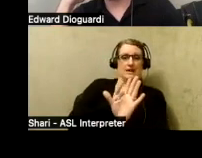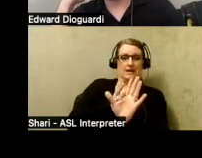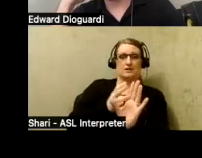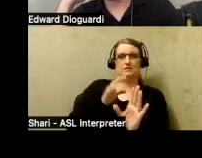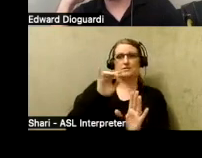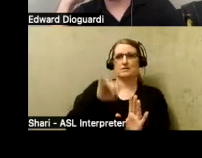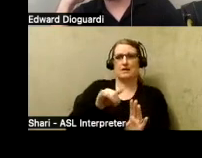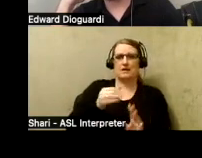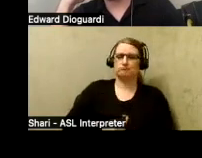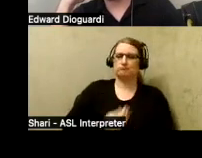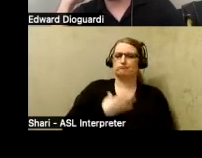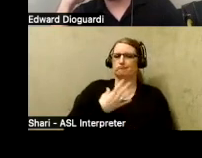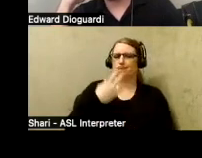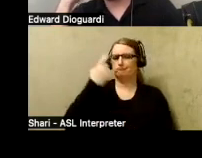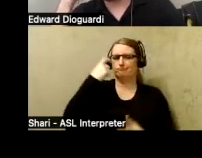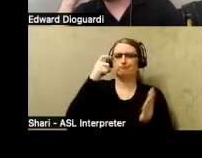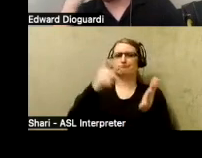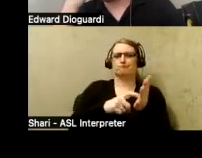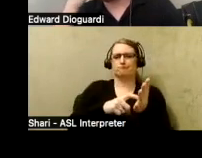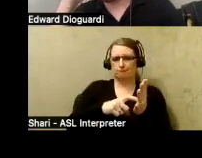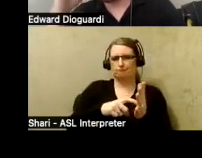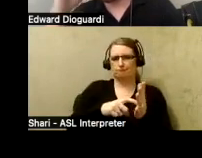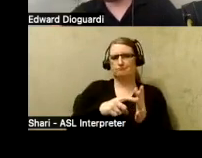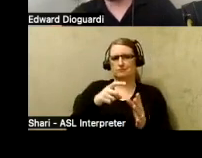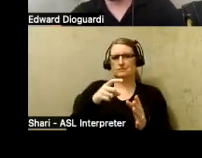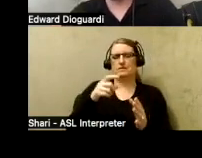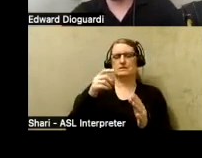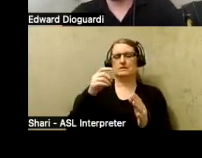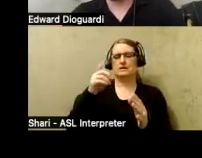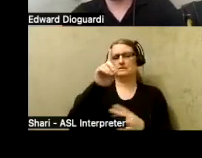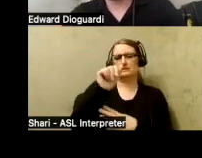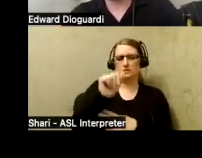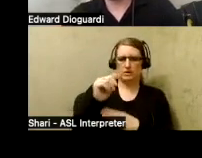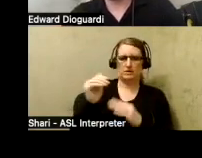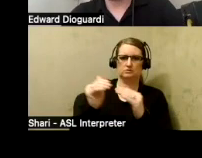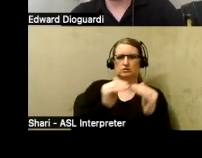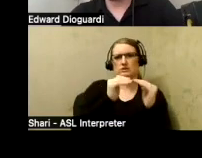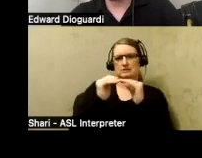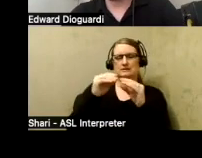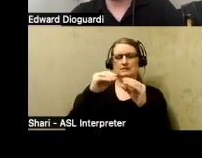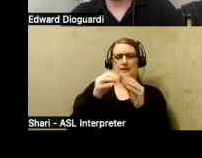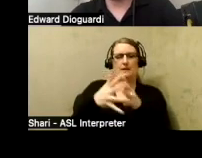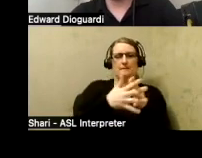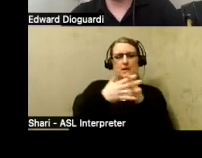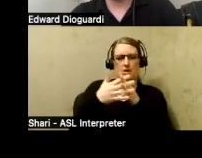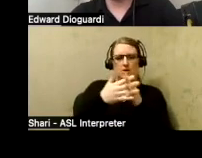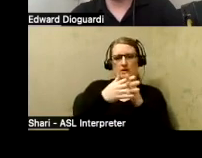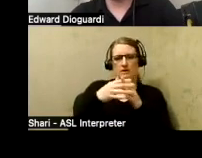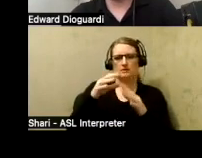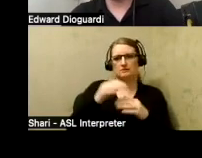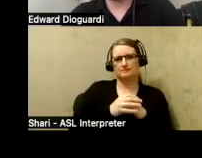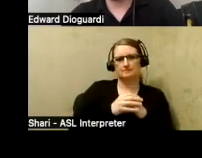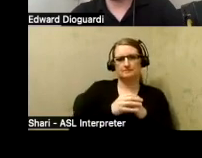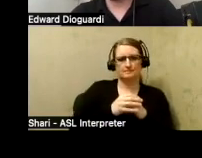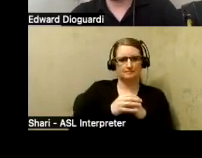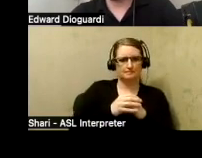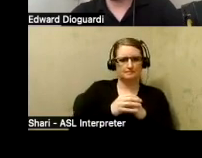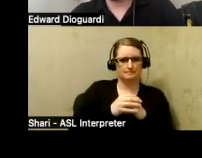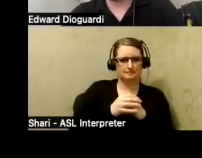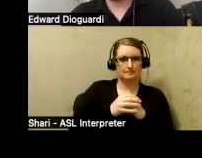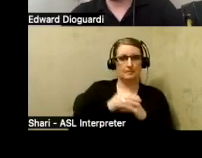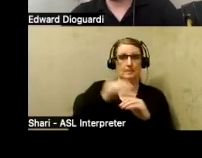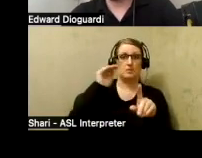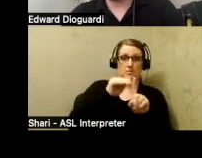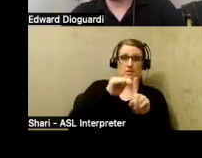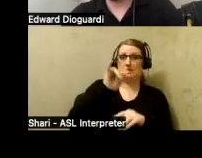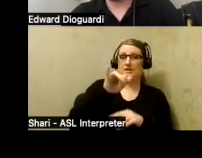for disability justice in the American context. A quick reminder that closed captioning is